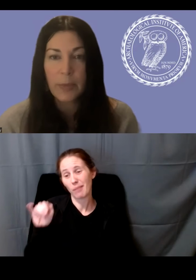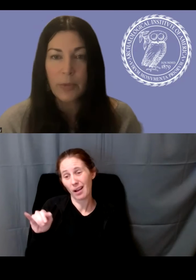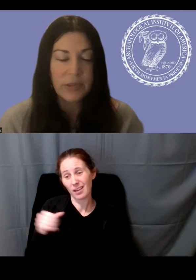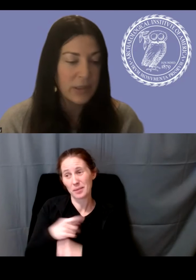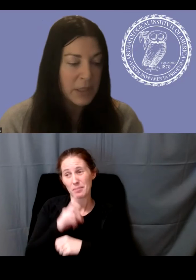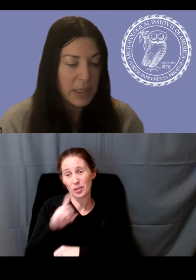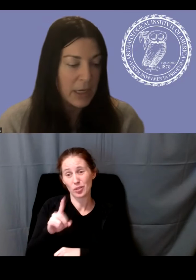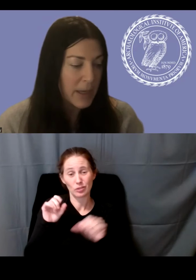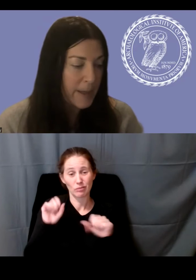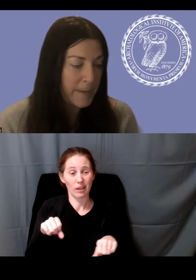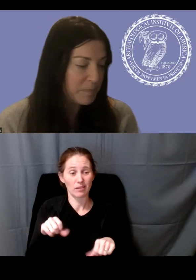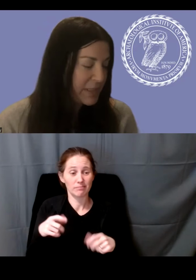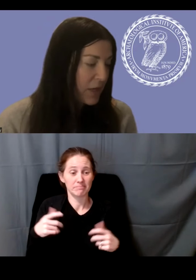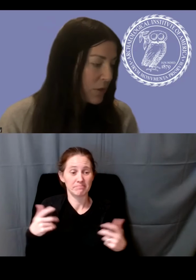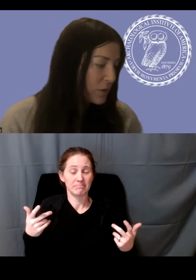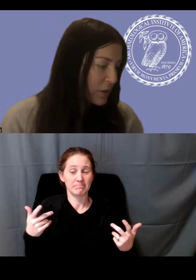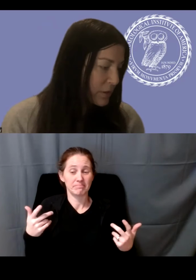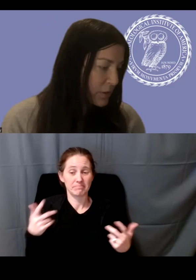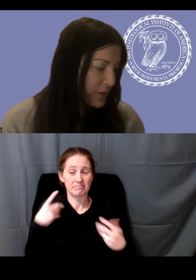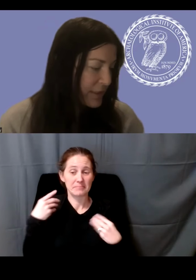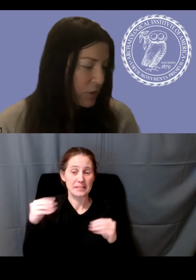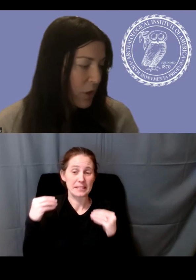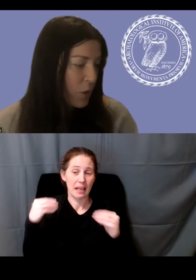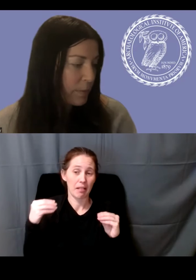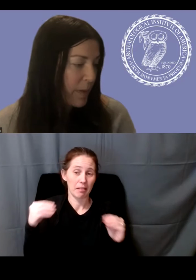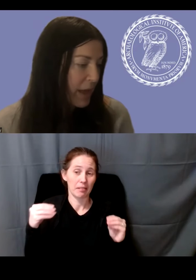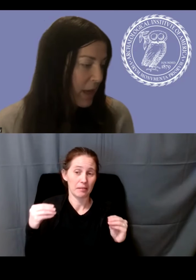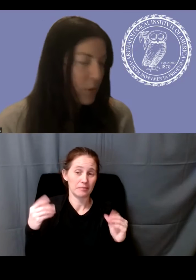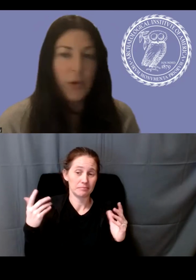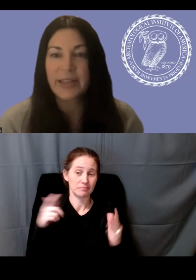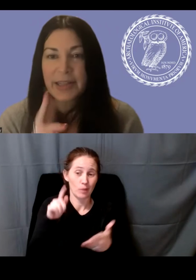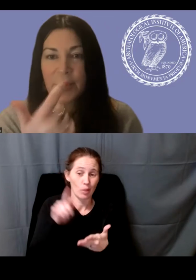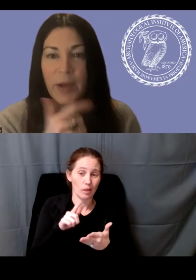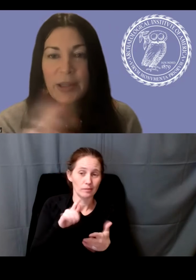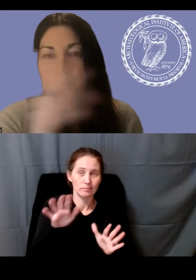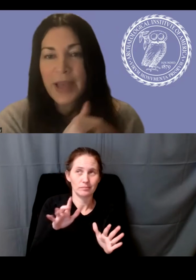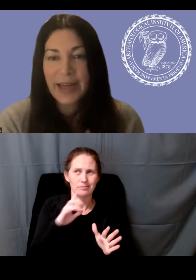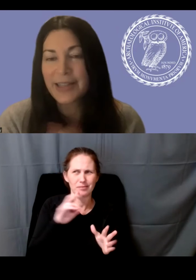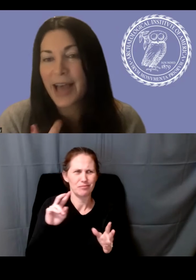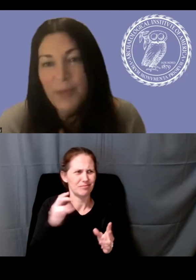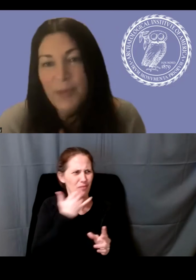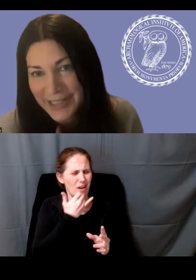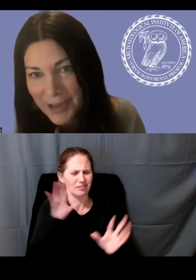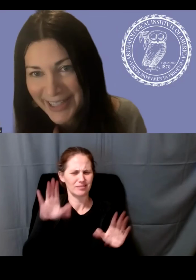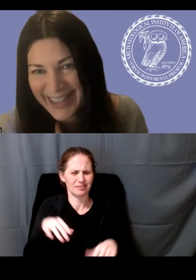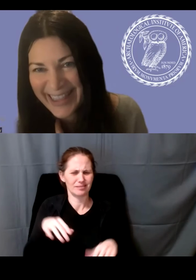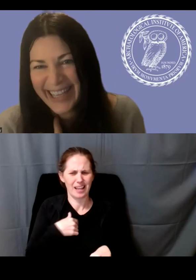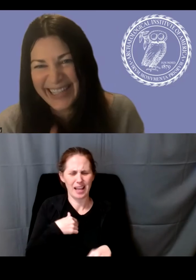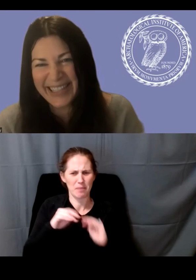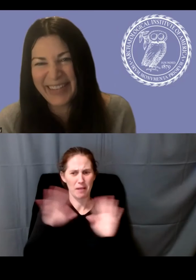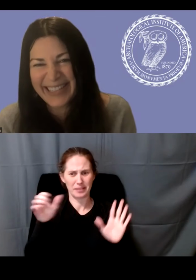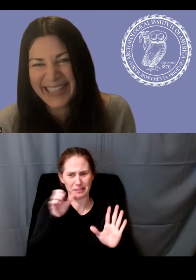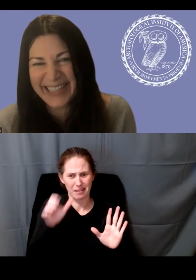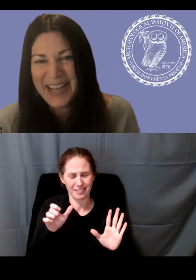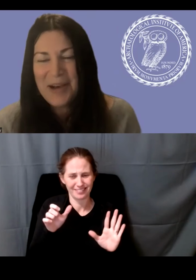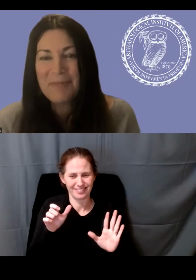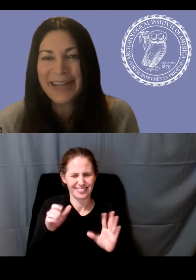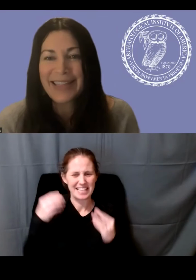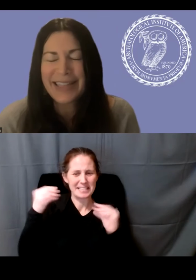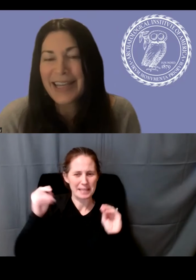you're able to sell low and buy. Oh no, I did it the other way. You get it. I'm obviously not in this